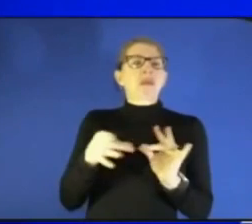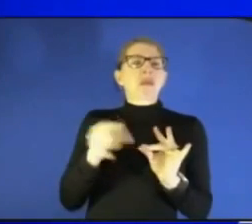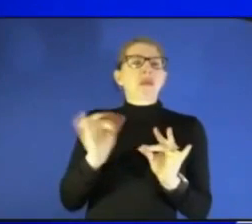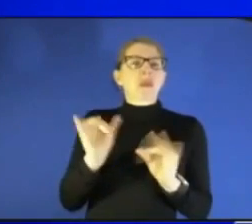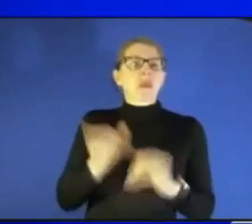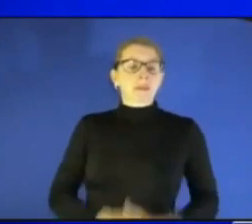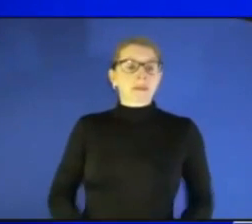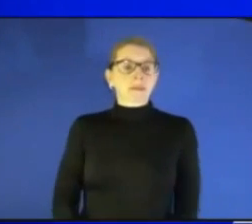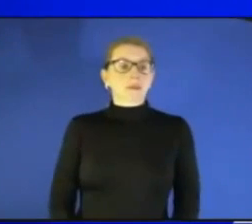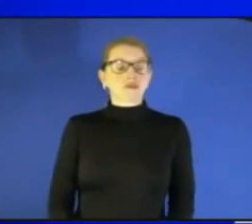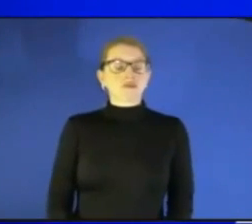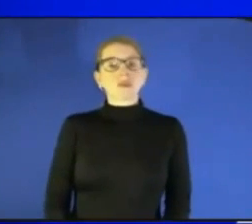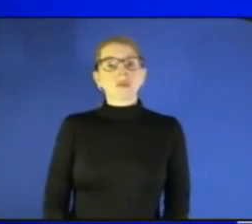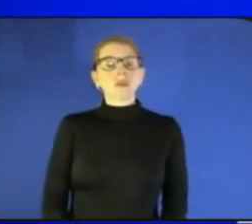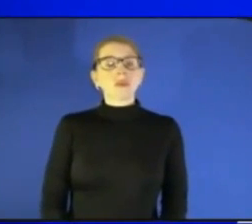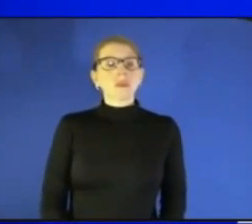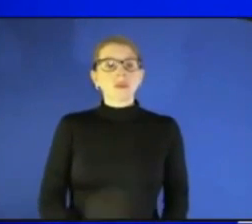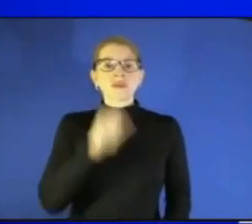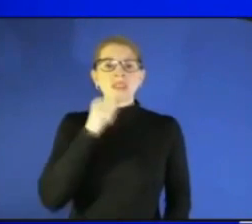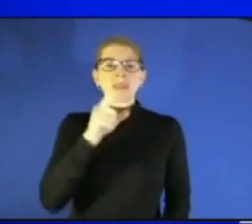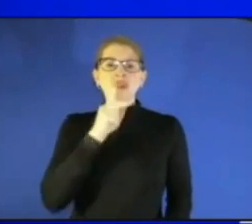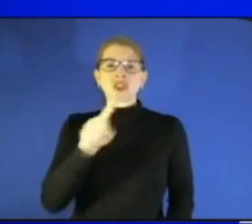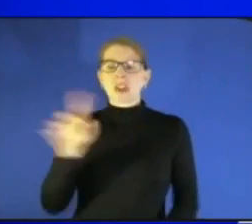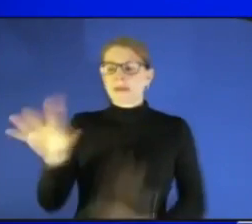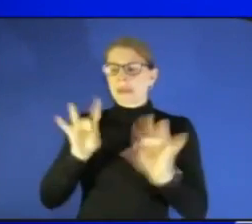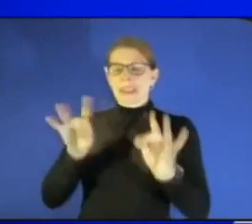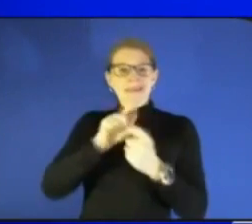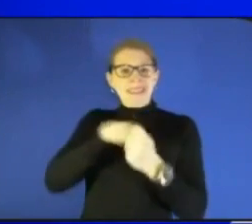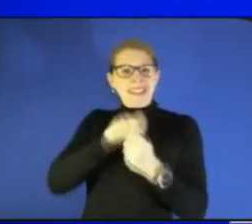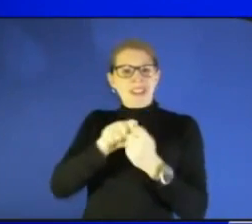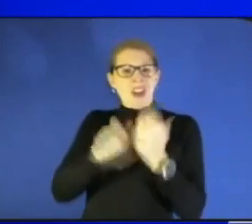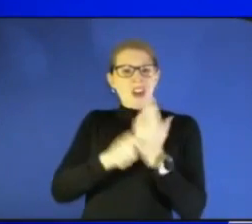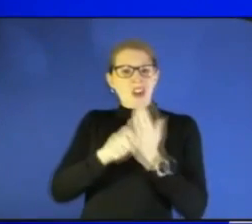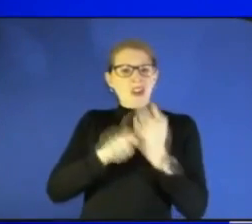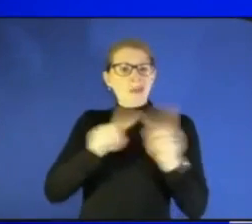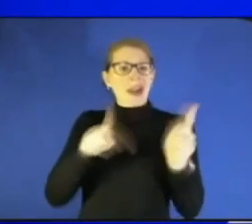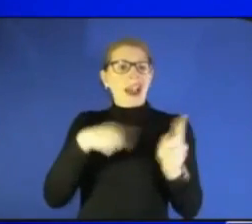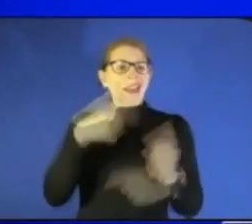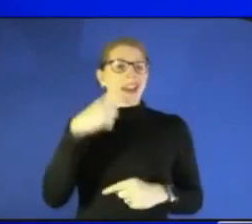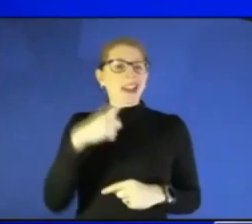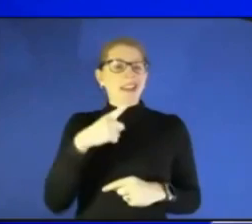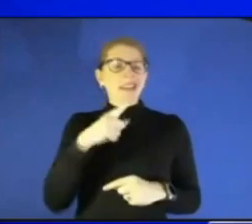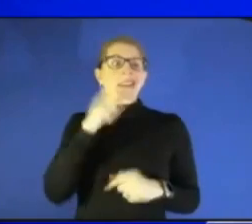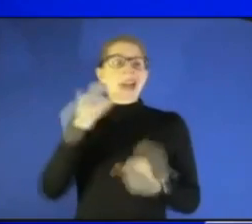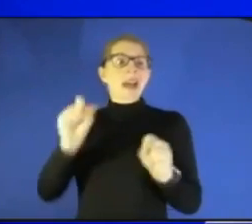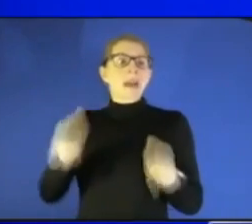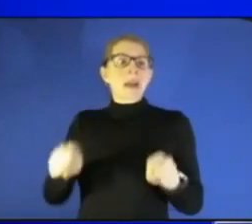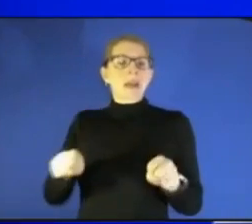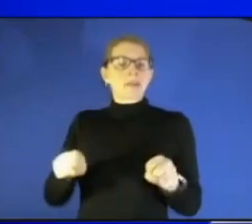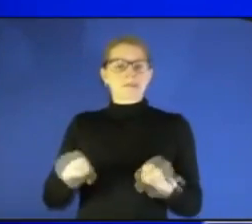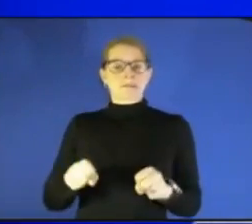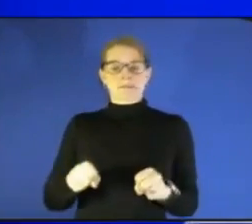Louis University that found higher rates of infections and exposures among unmasked students when compared to students who were masked.